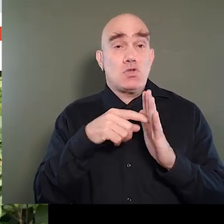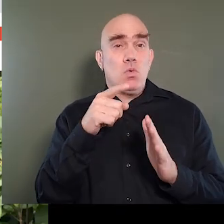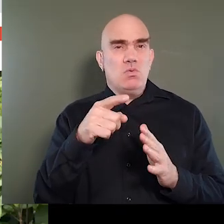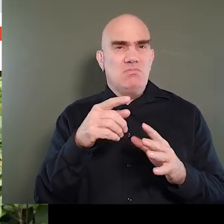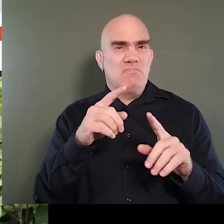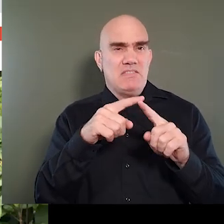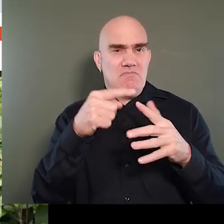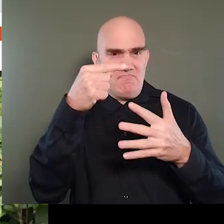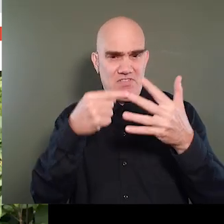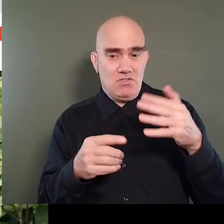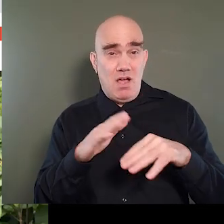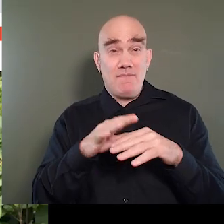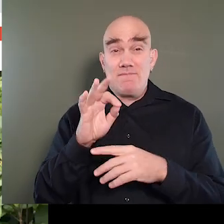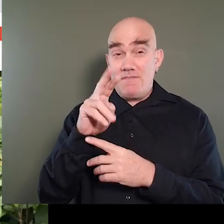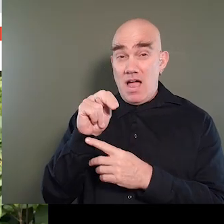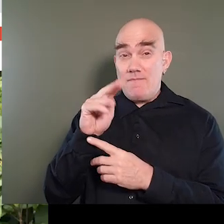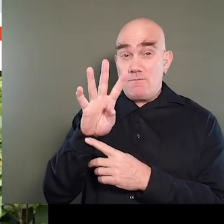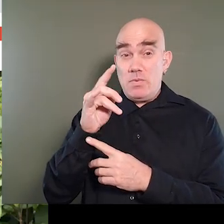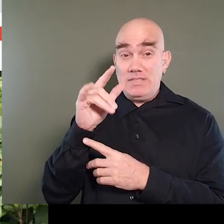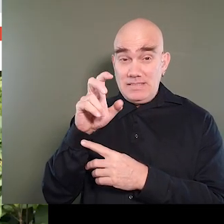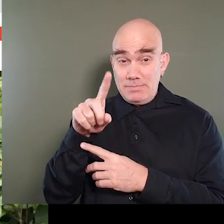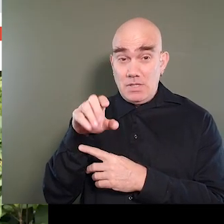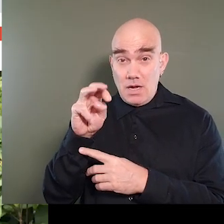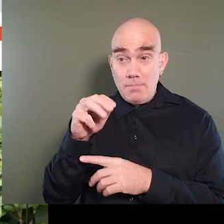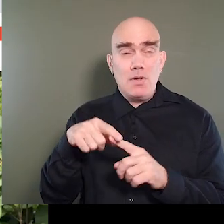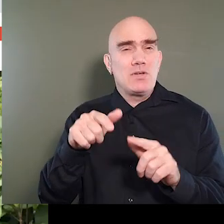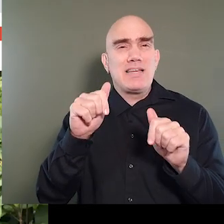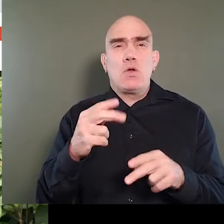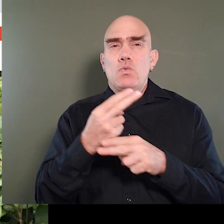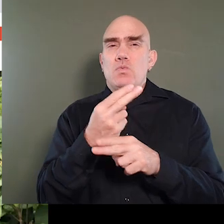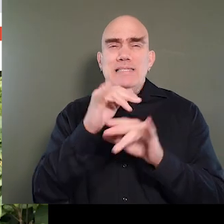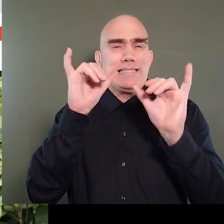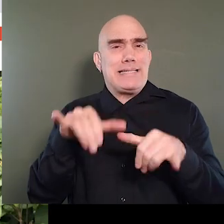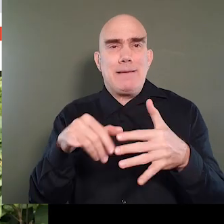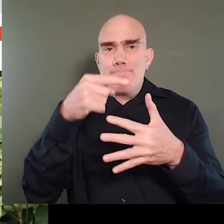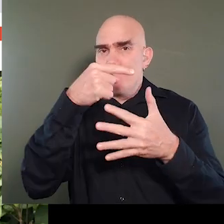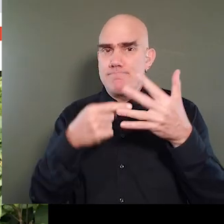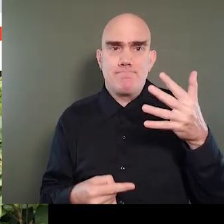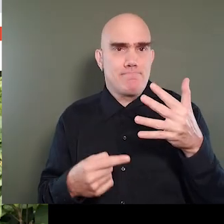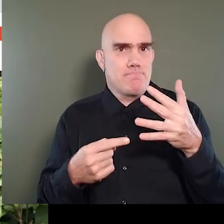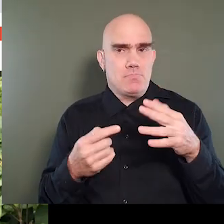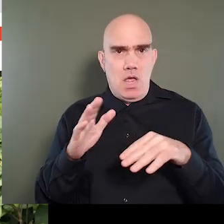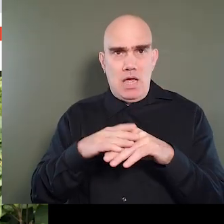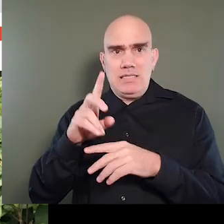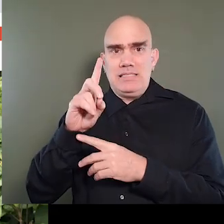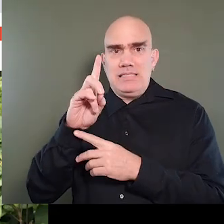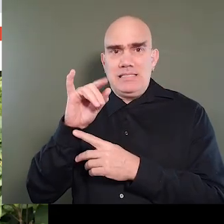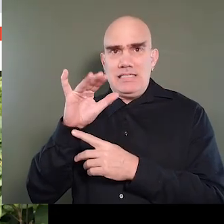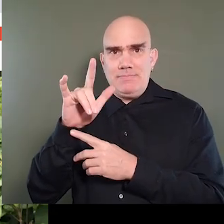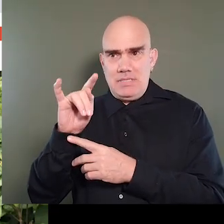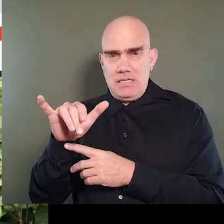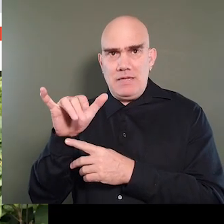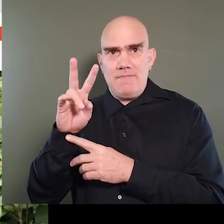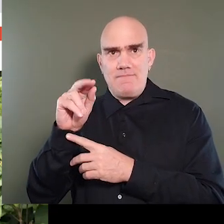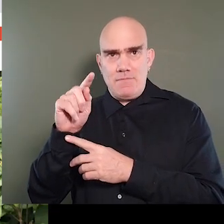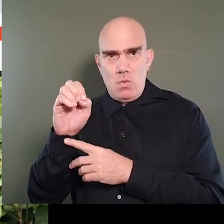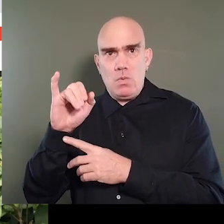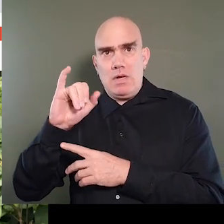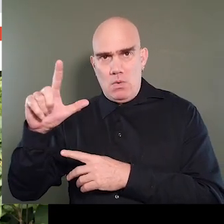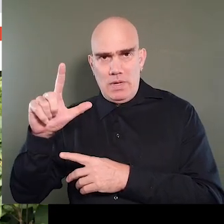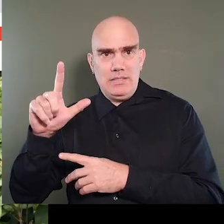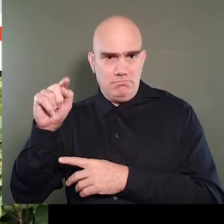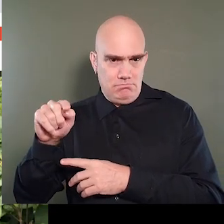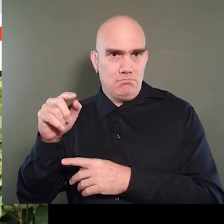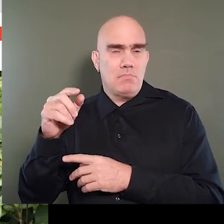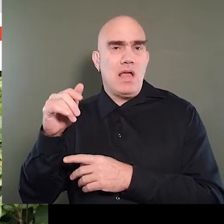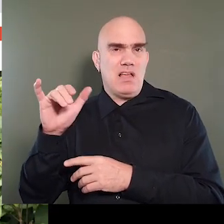showing you these features on funforthedisabled.com, but you can activate all of the same features on Disability Vote IL as well. Just remember that the